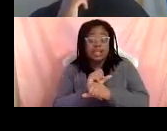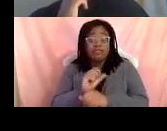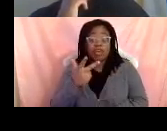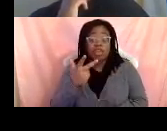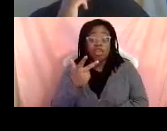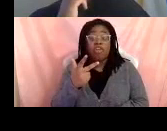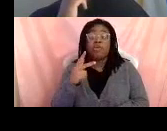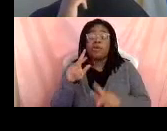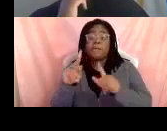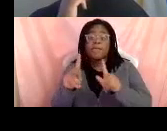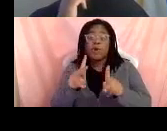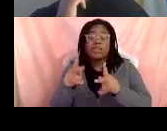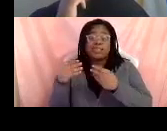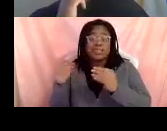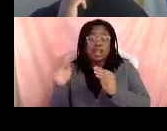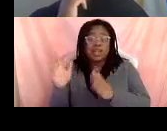sellers, mm.